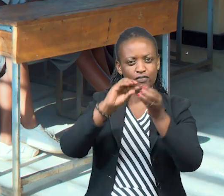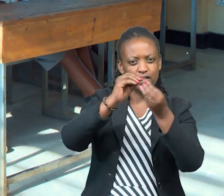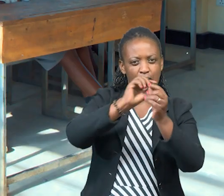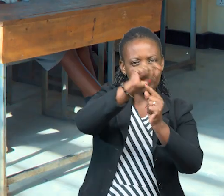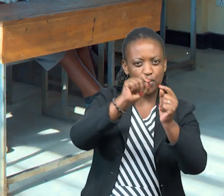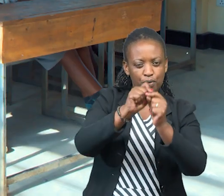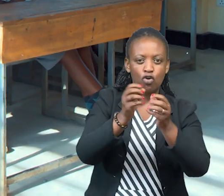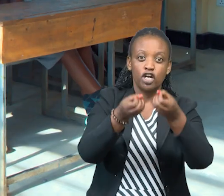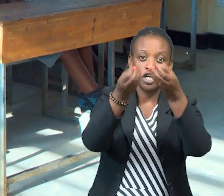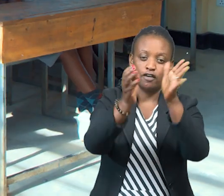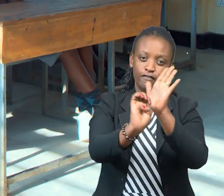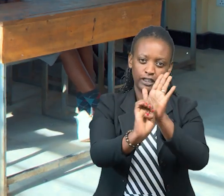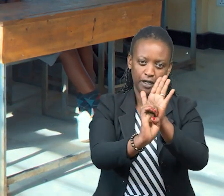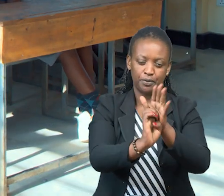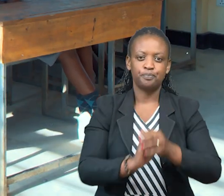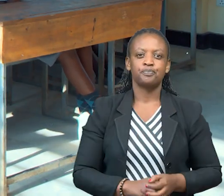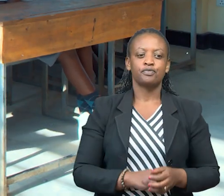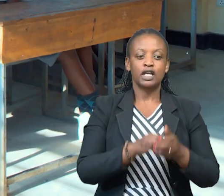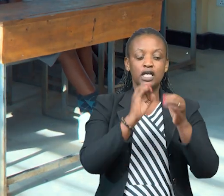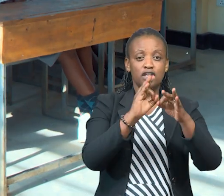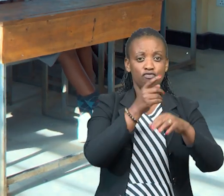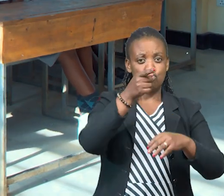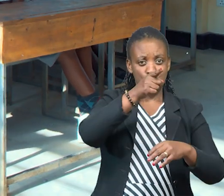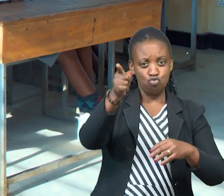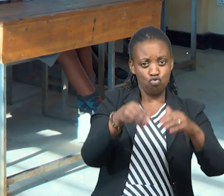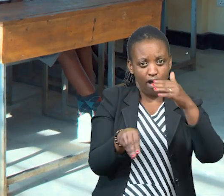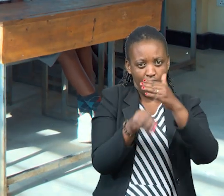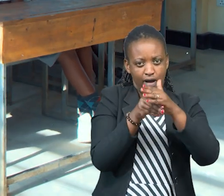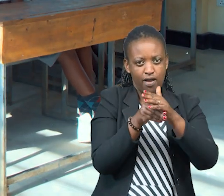Negative integer. Let me give you an example. So when you add